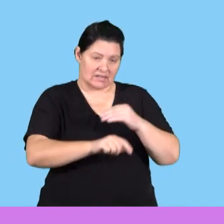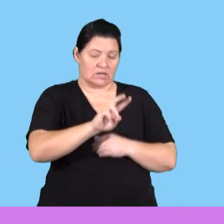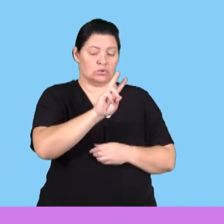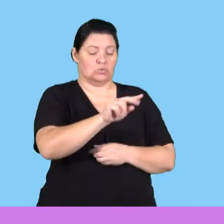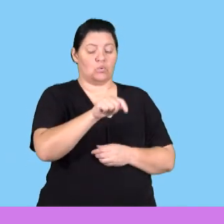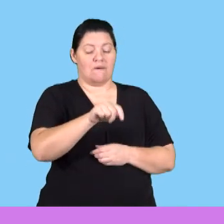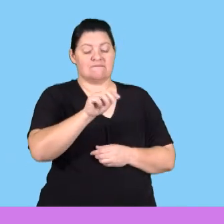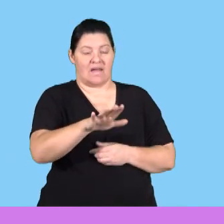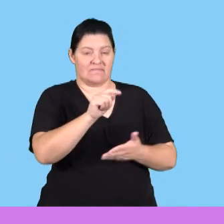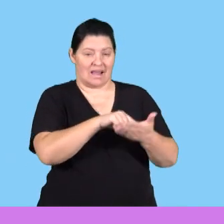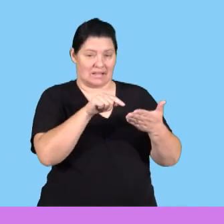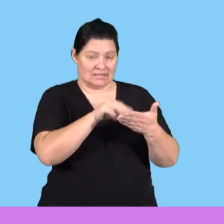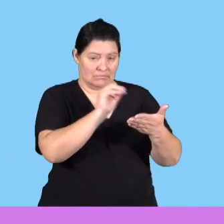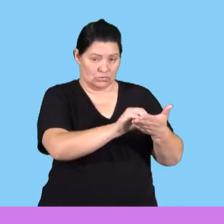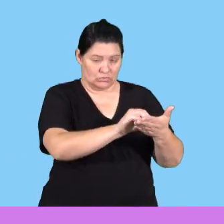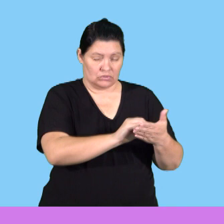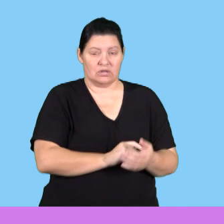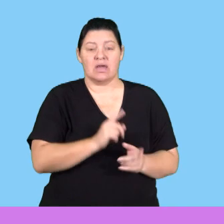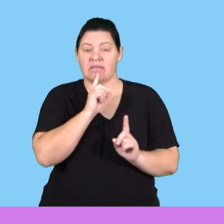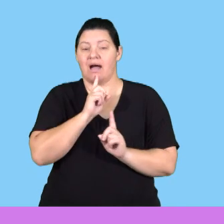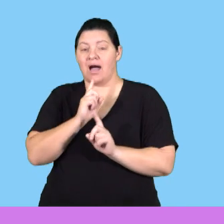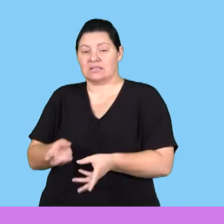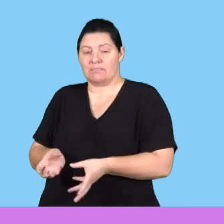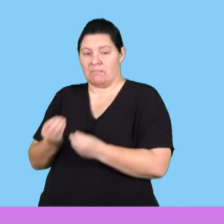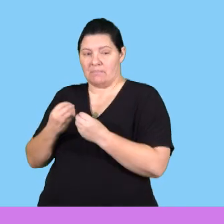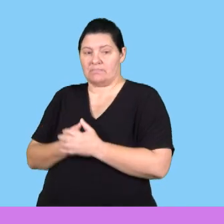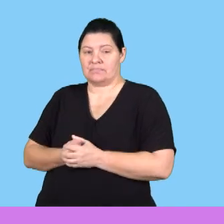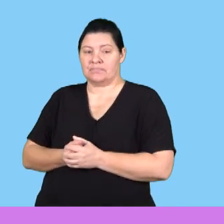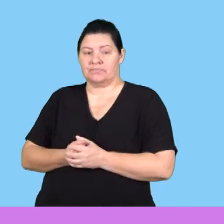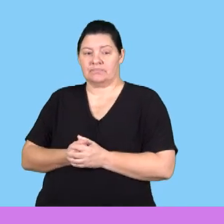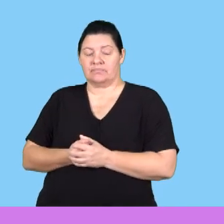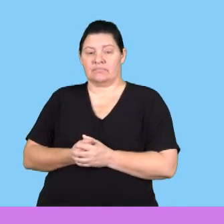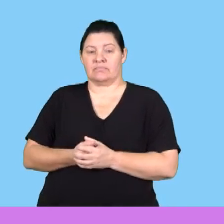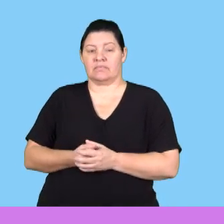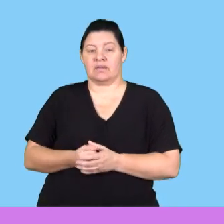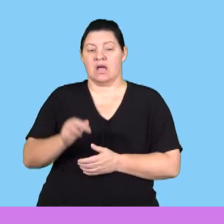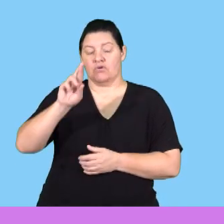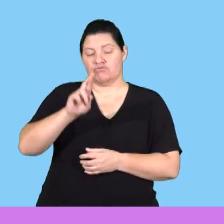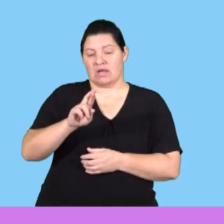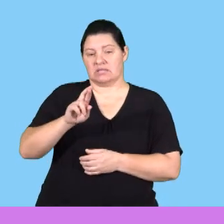99 divide by 2,5, and then we will get